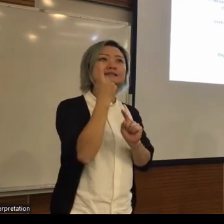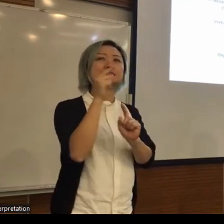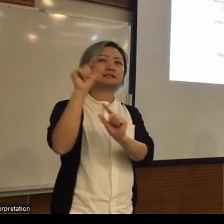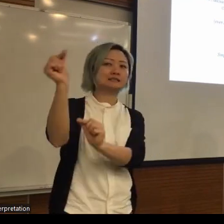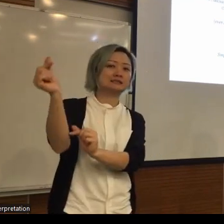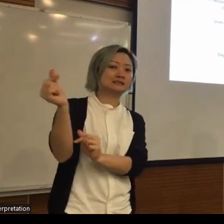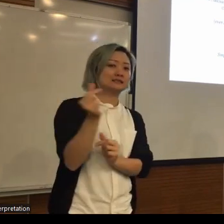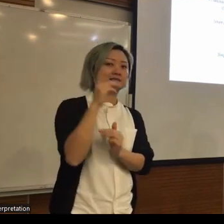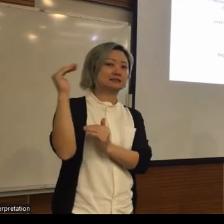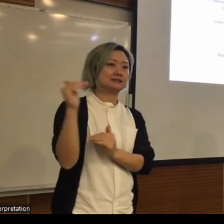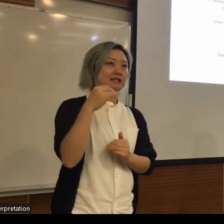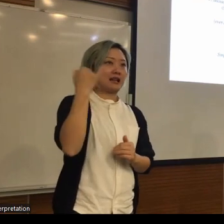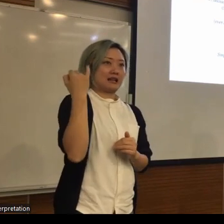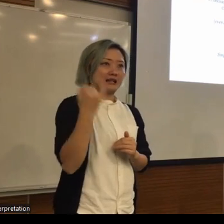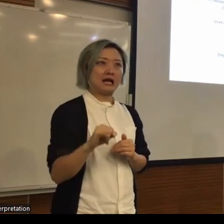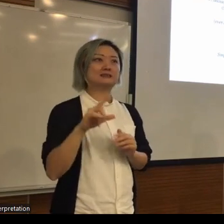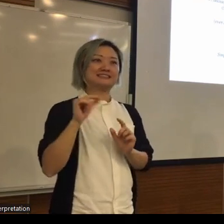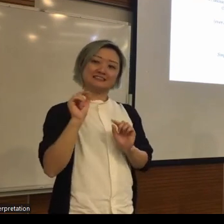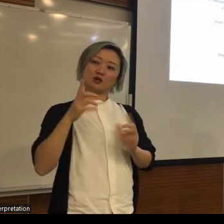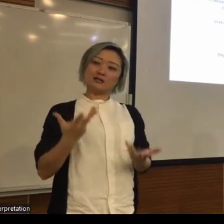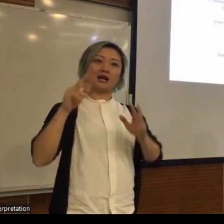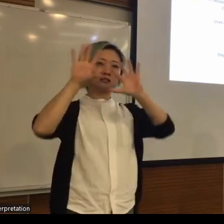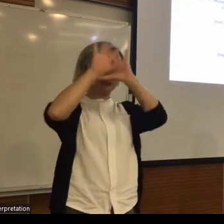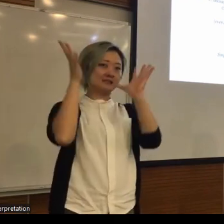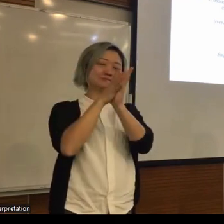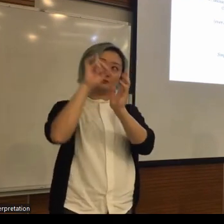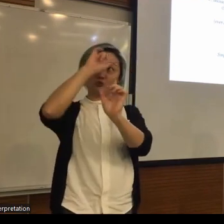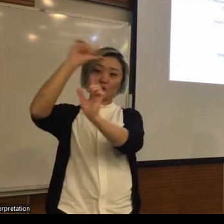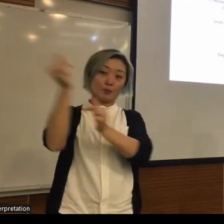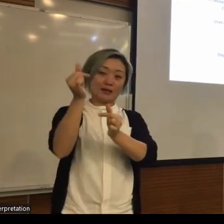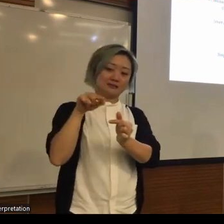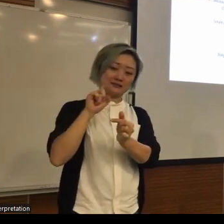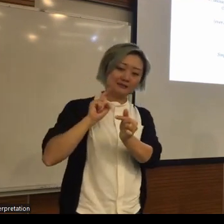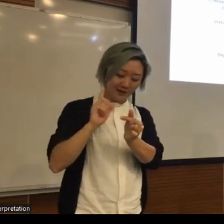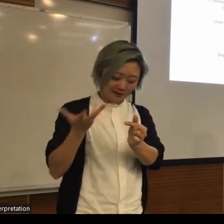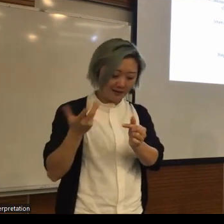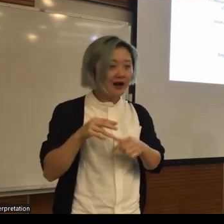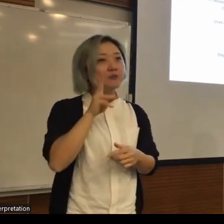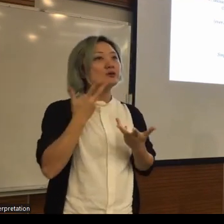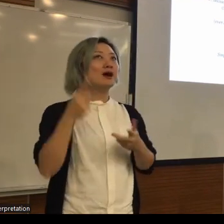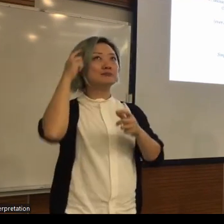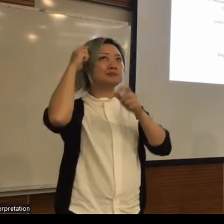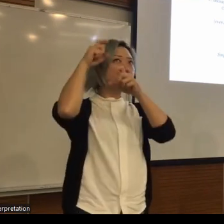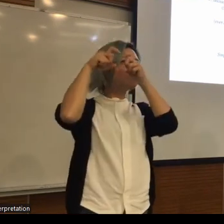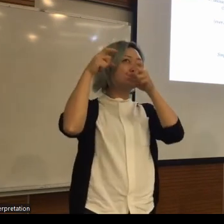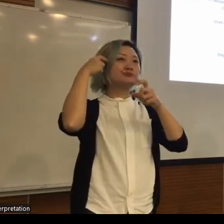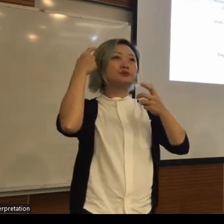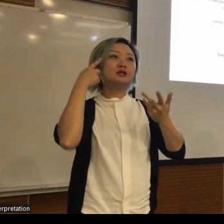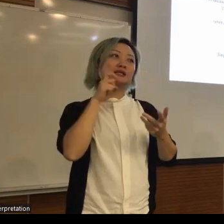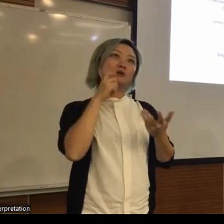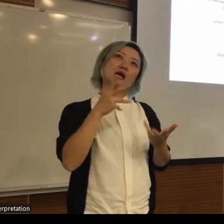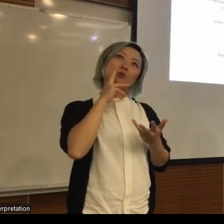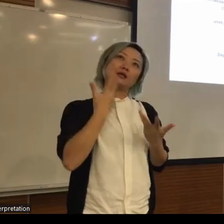your definition of flawless performance? For example, in terms of a quantitative way, how the